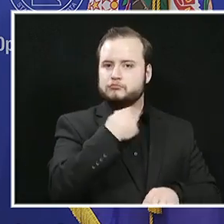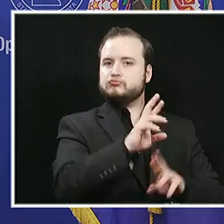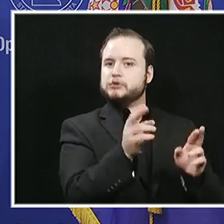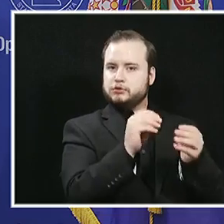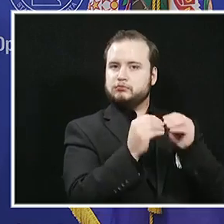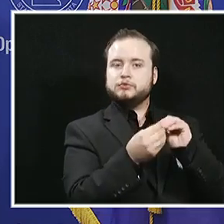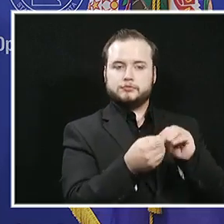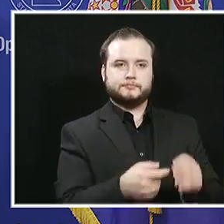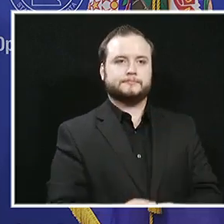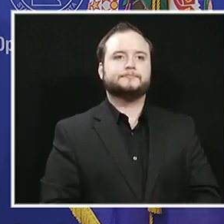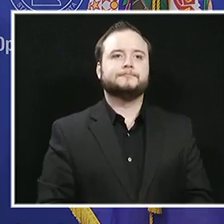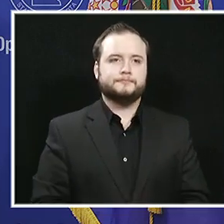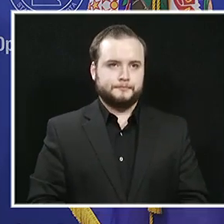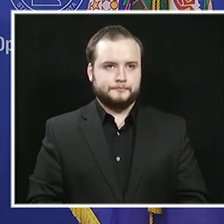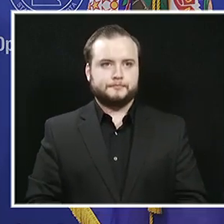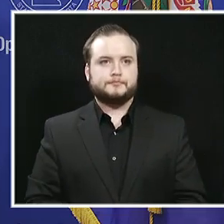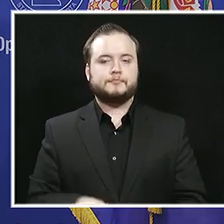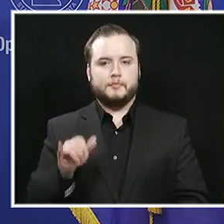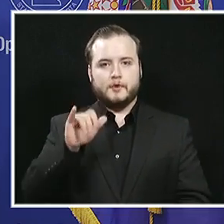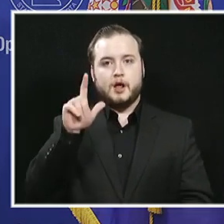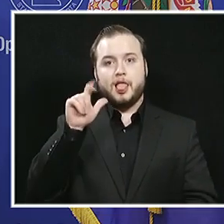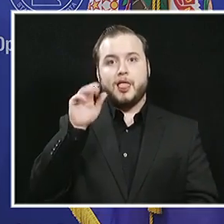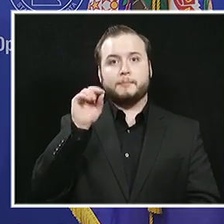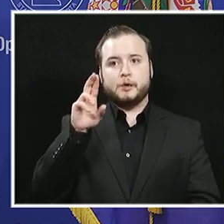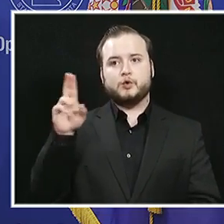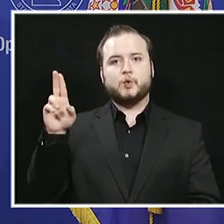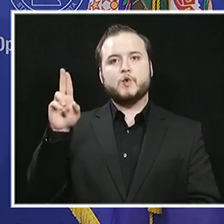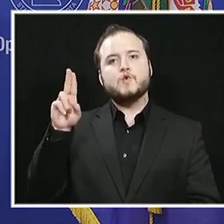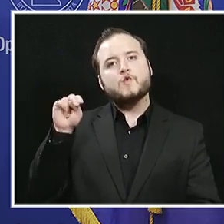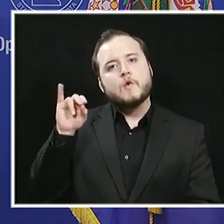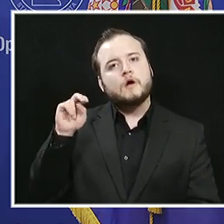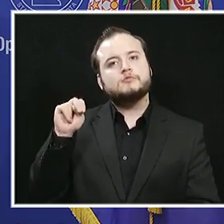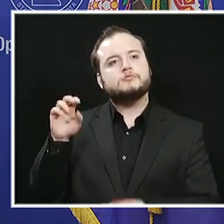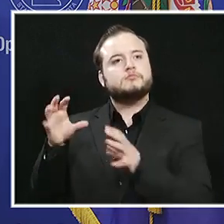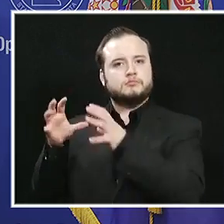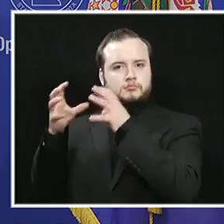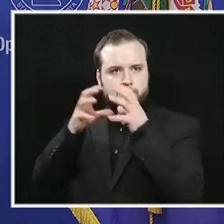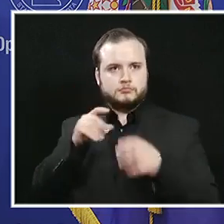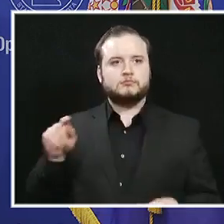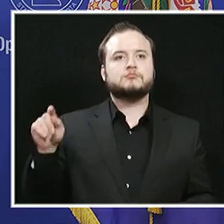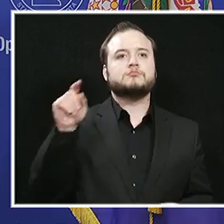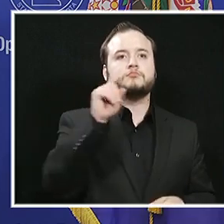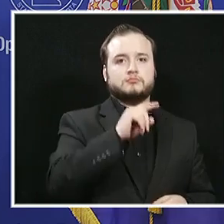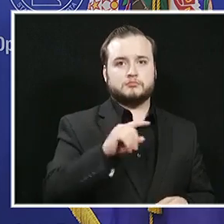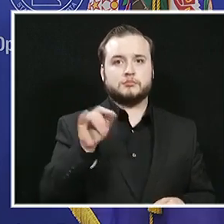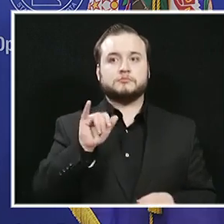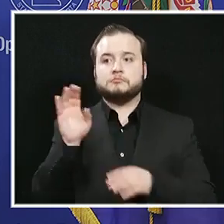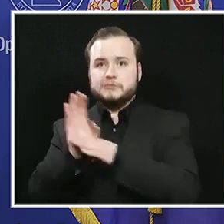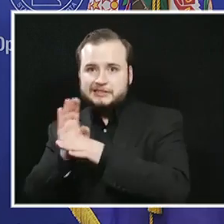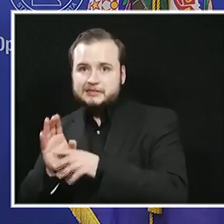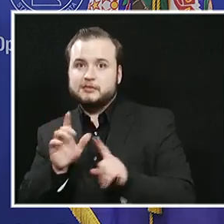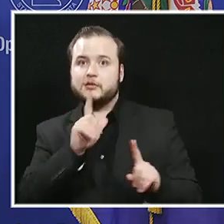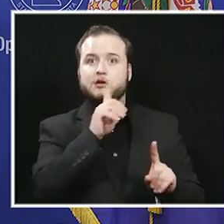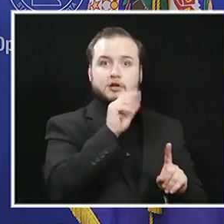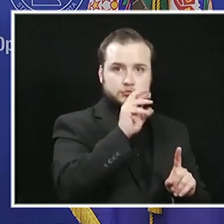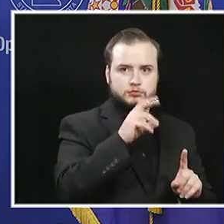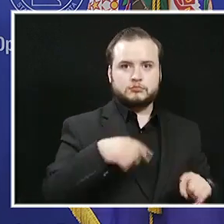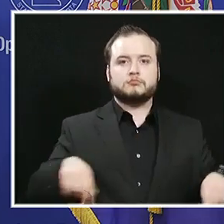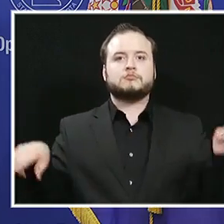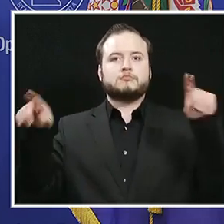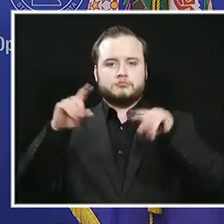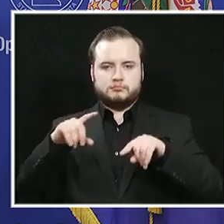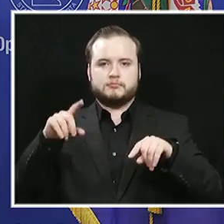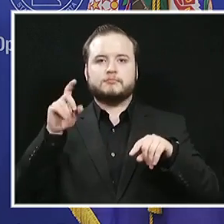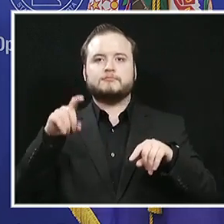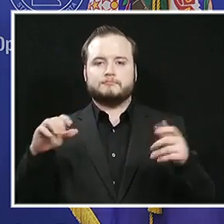labor unions across the state too. And I think it's business and labor that are helping us put these plans together. And it's as important to the business that can earn